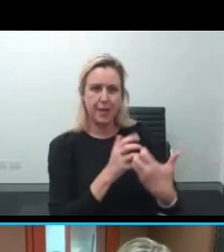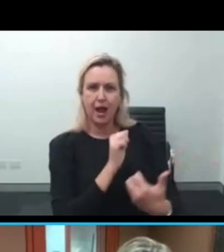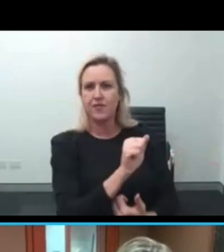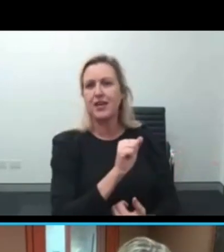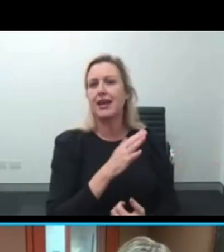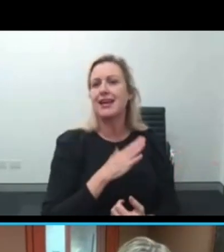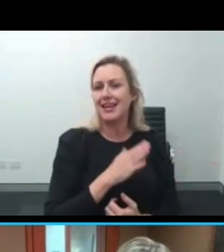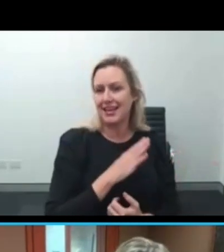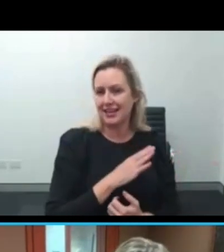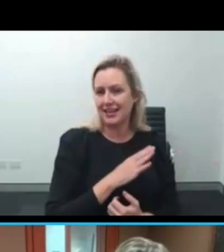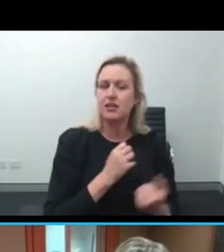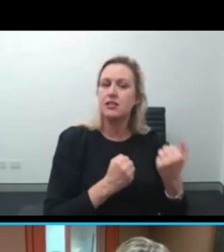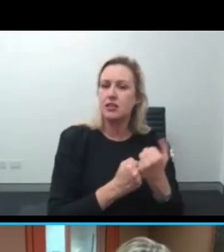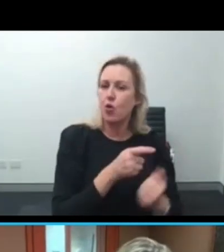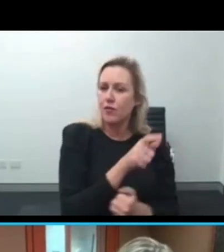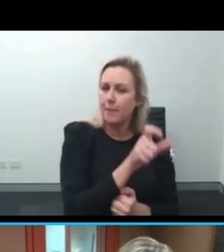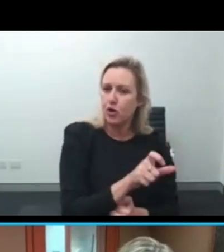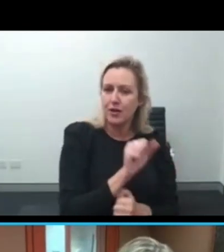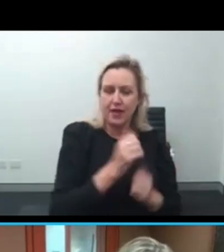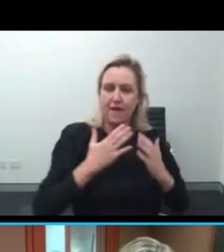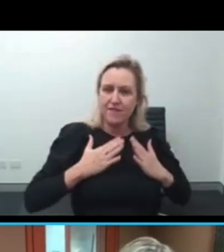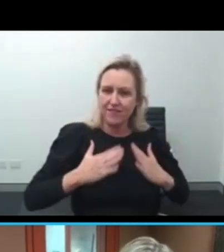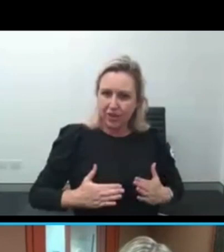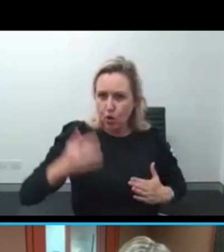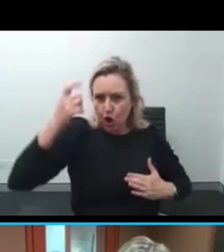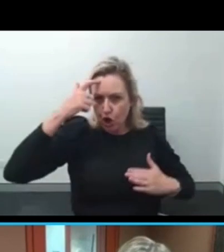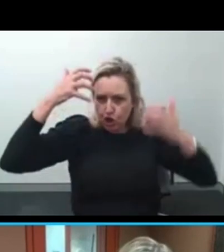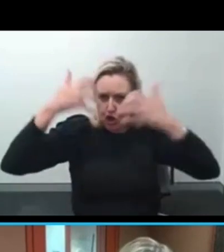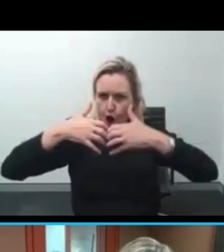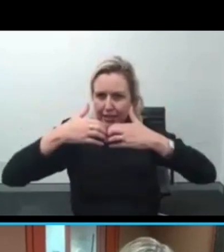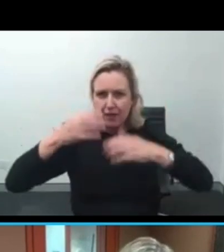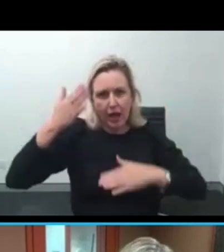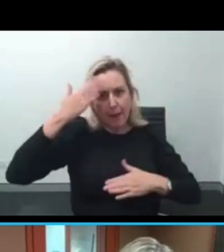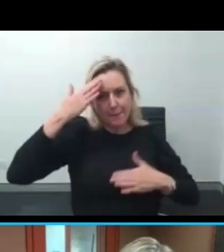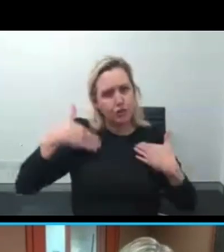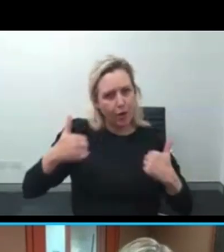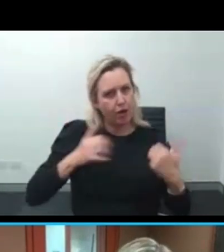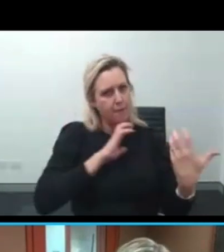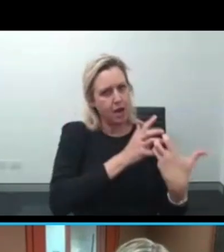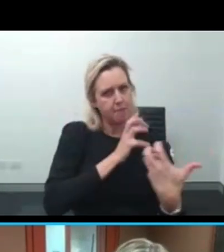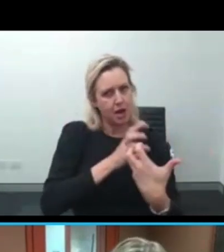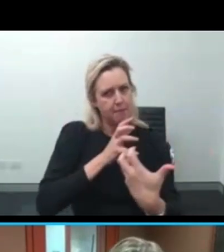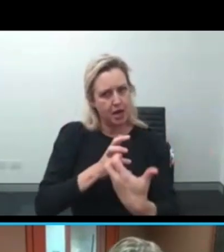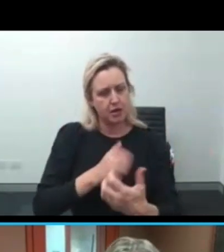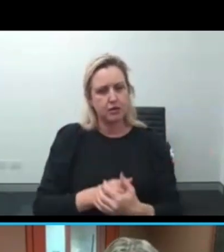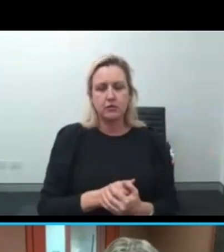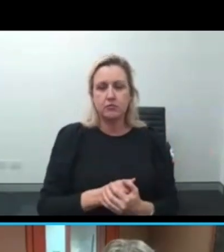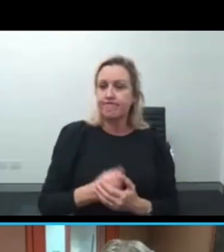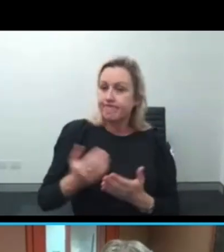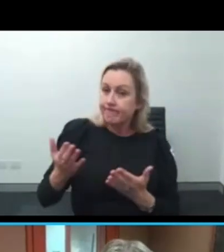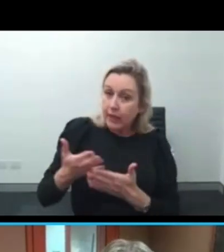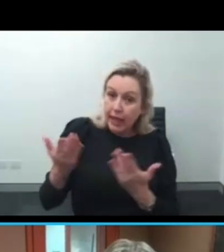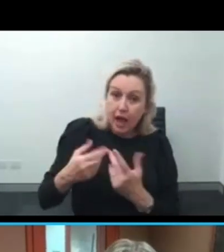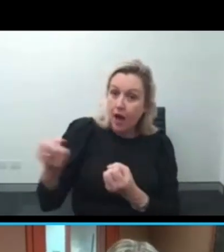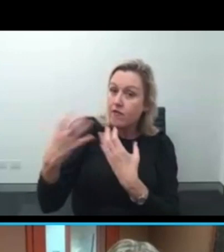supporting a person to enhance their physical and cognitive capacities and mental health. We welcome further feedback on the